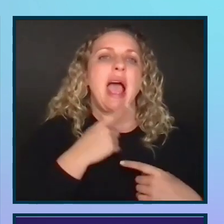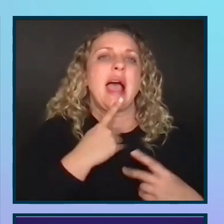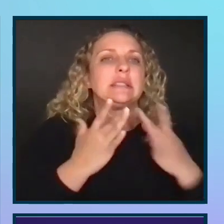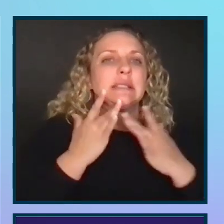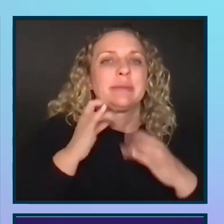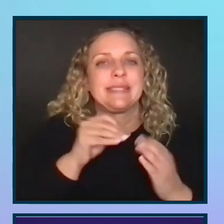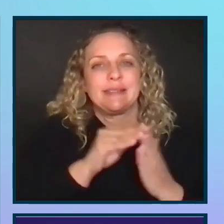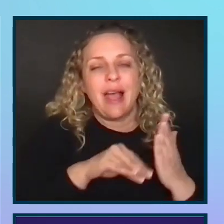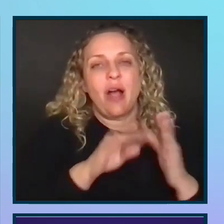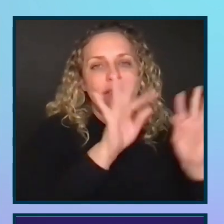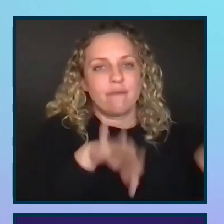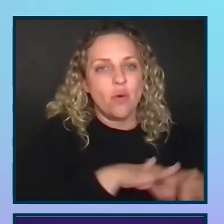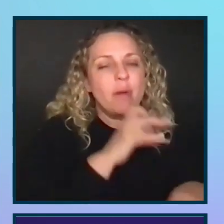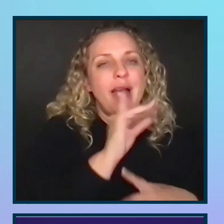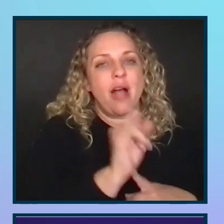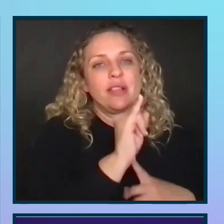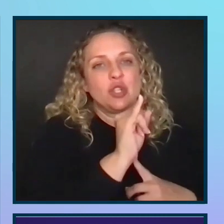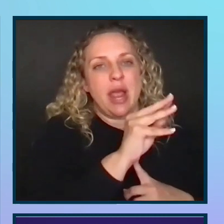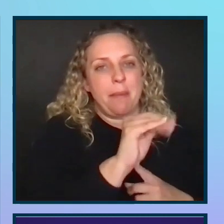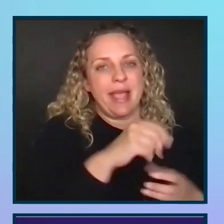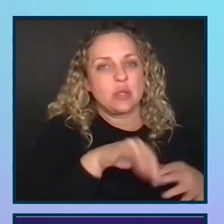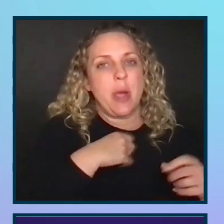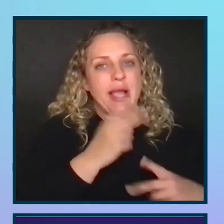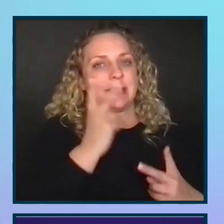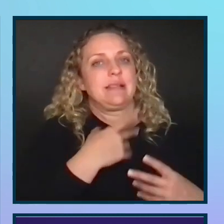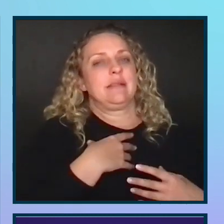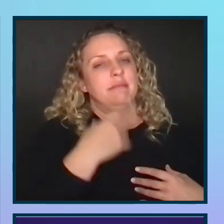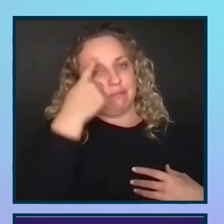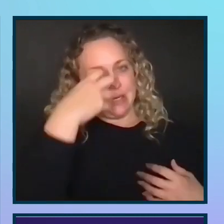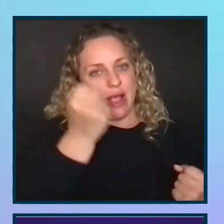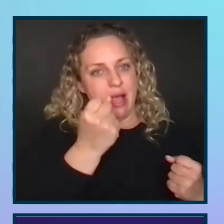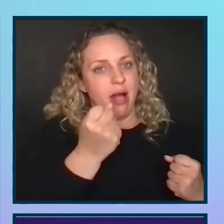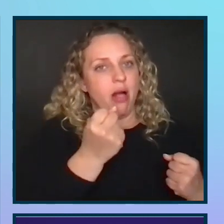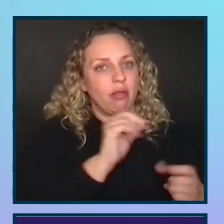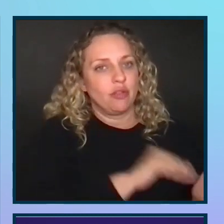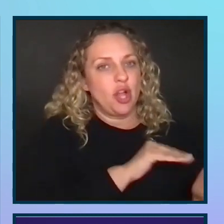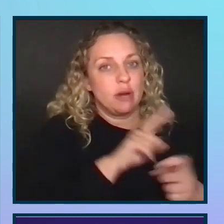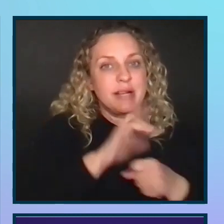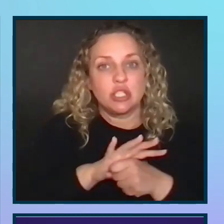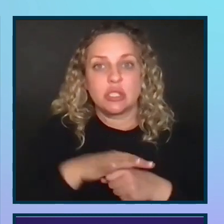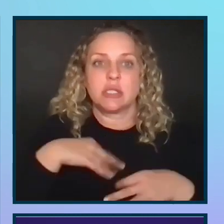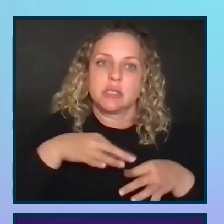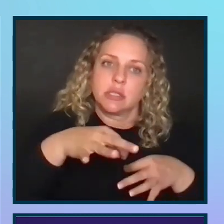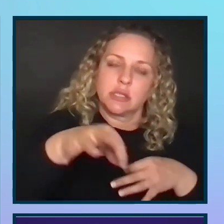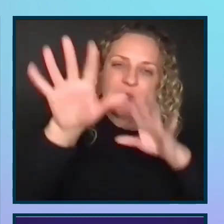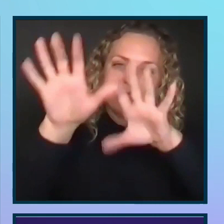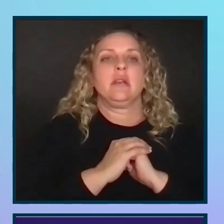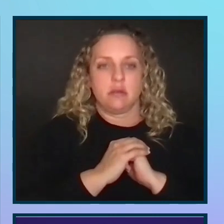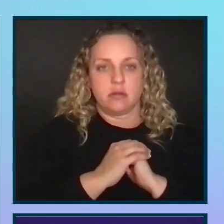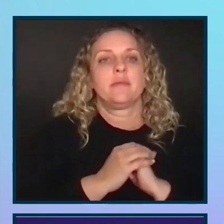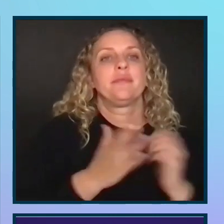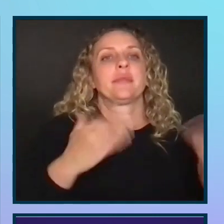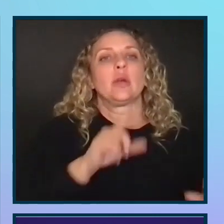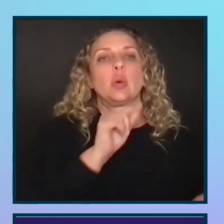fill out the form to get health insurance in MA so I can see a mental health provider, but I'm so stressed I've been procrastinating on the form for 3 weeks. It's so